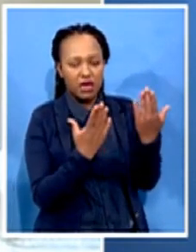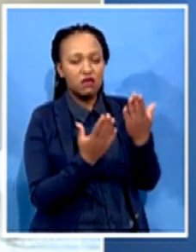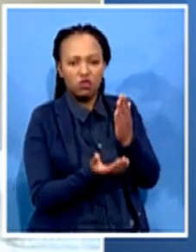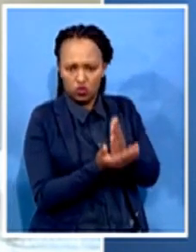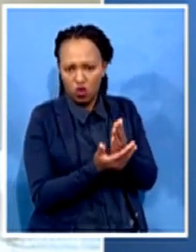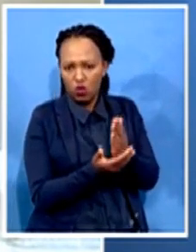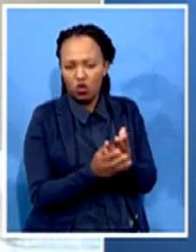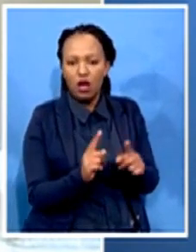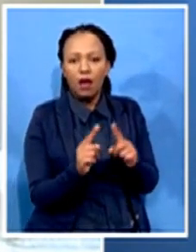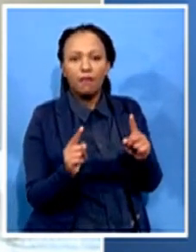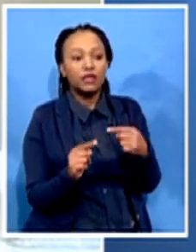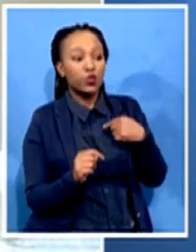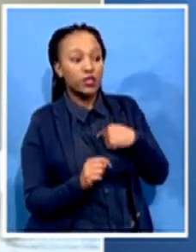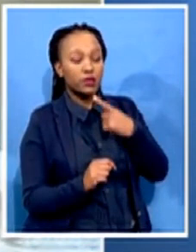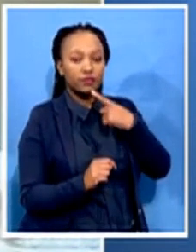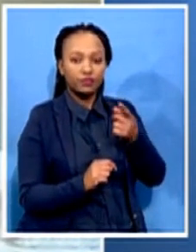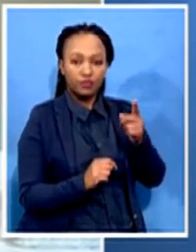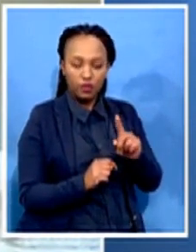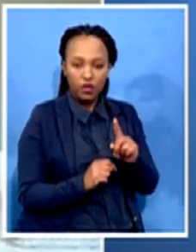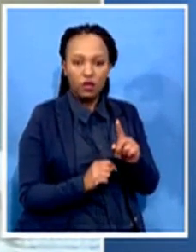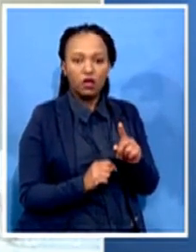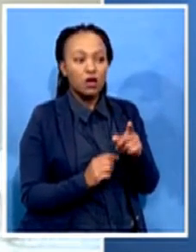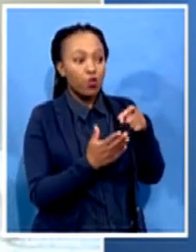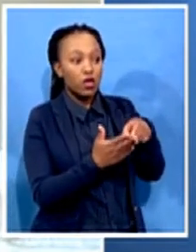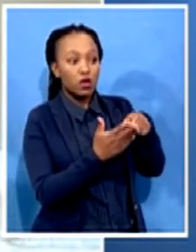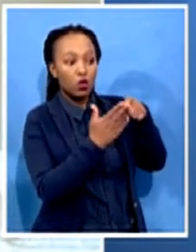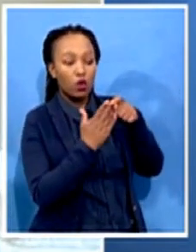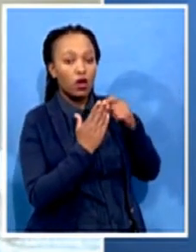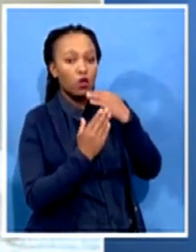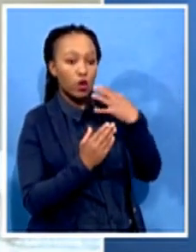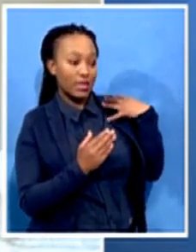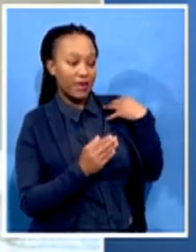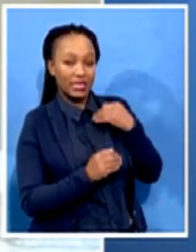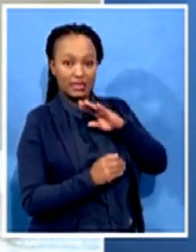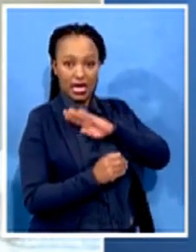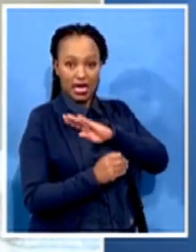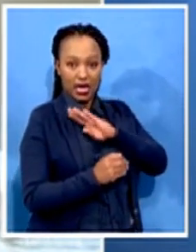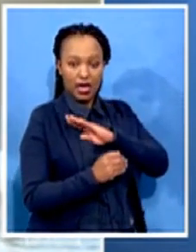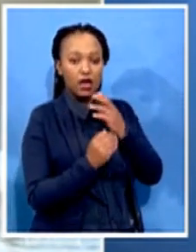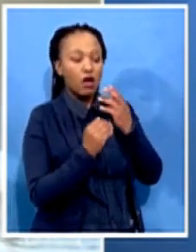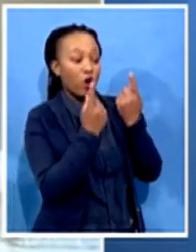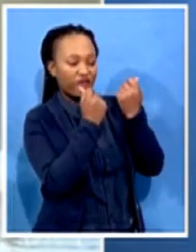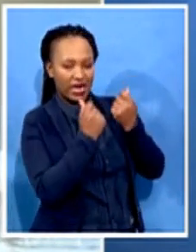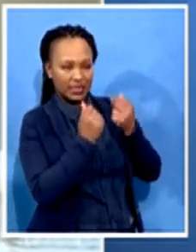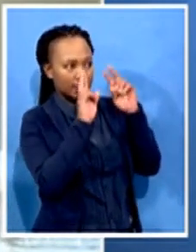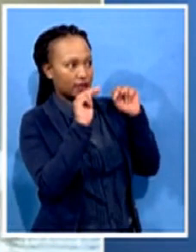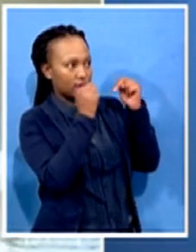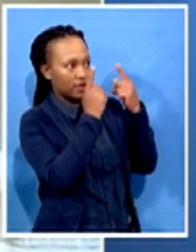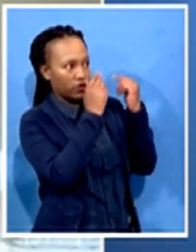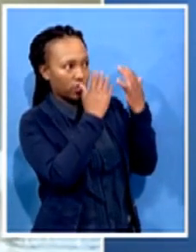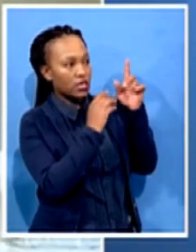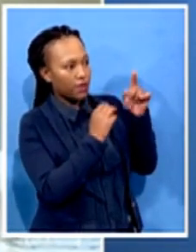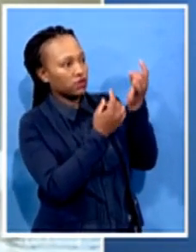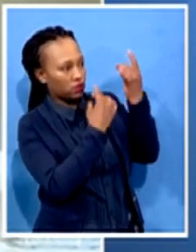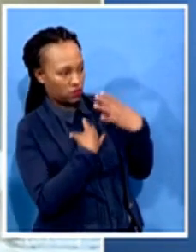we require the Minister of Finance and National Treasury to come clear with us and show us how they are doing